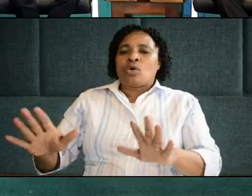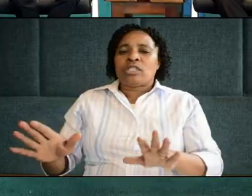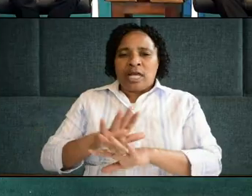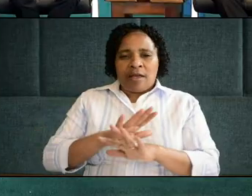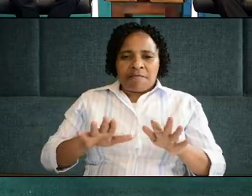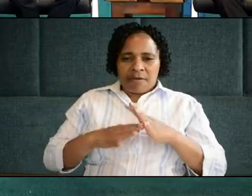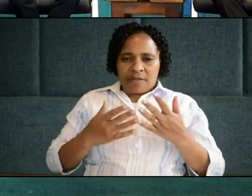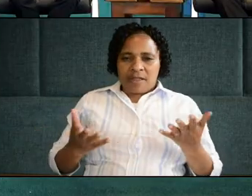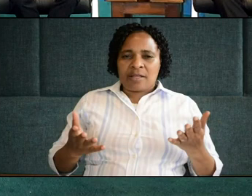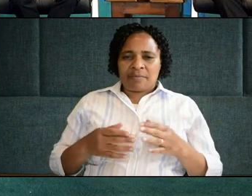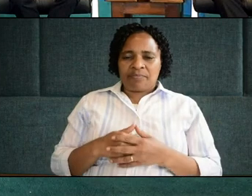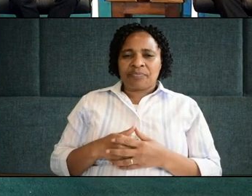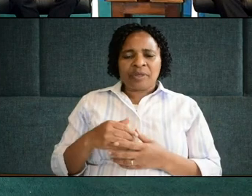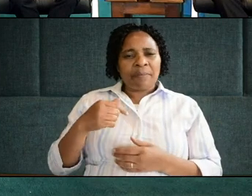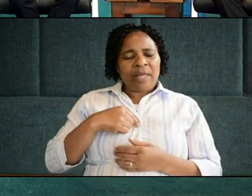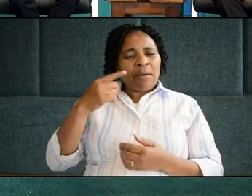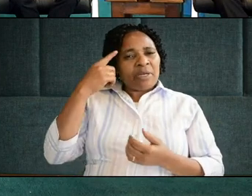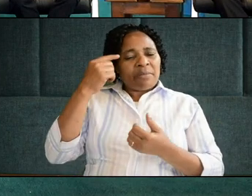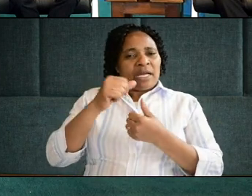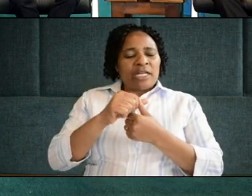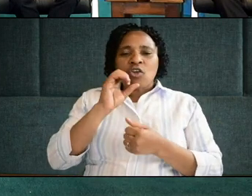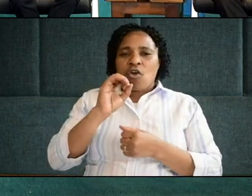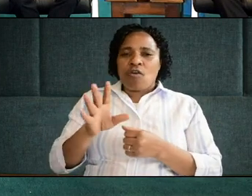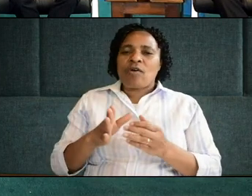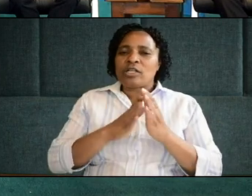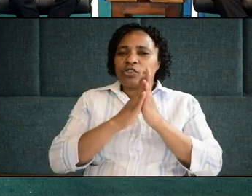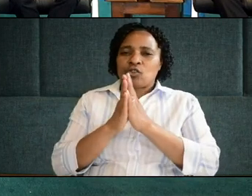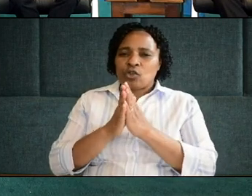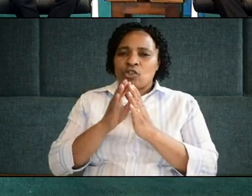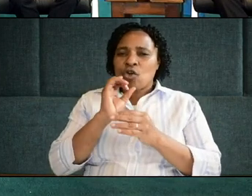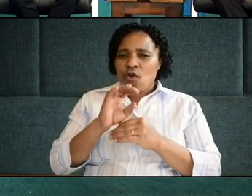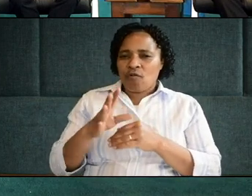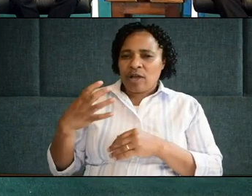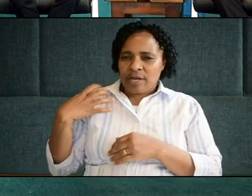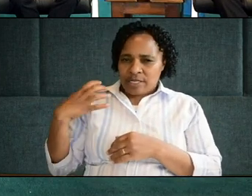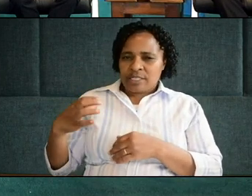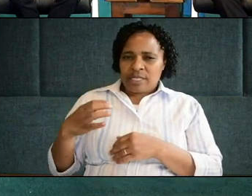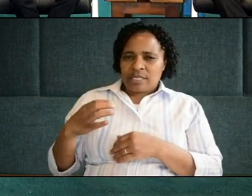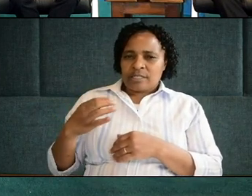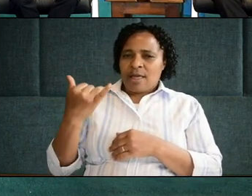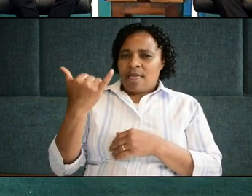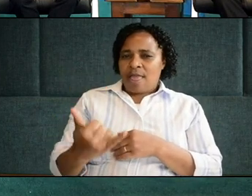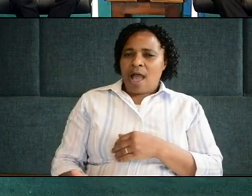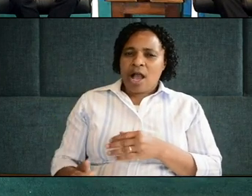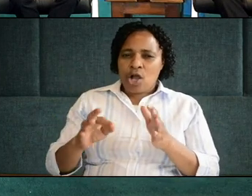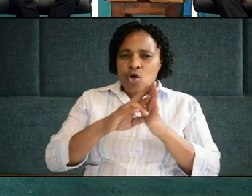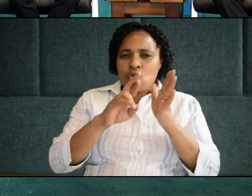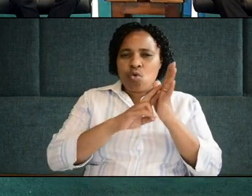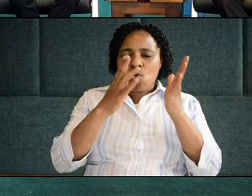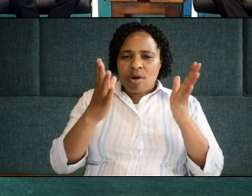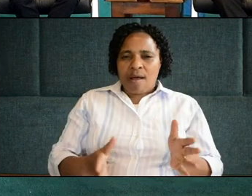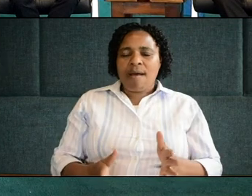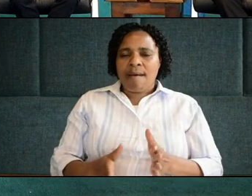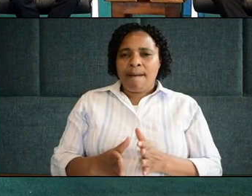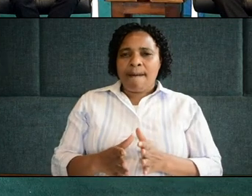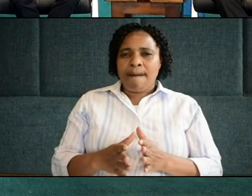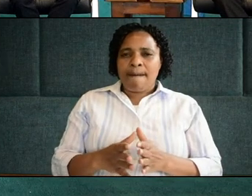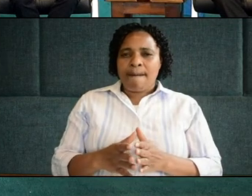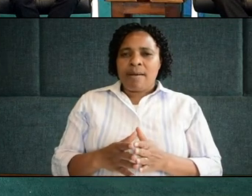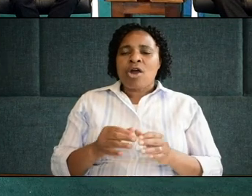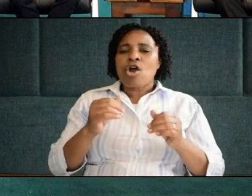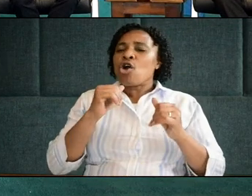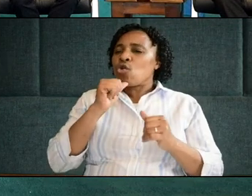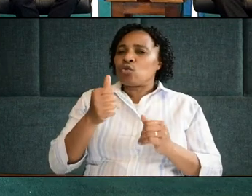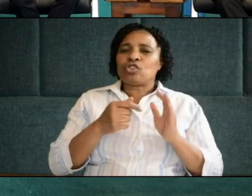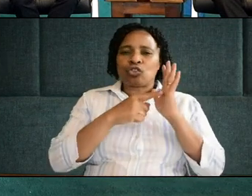Now, I'm reminded of the story of the rich young ruler in the book of Luke. I know it was not illustrated